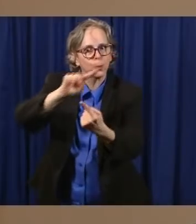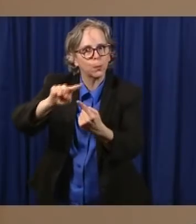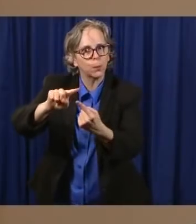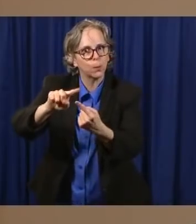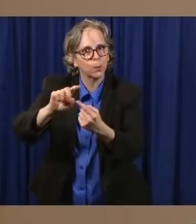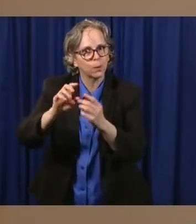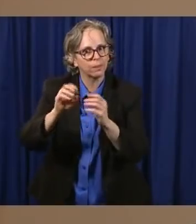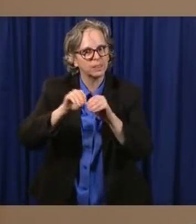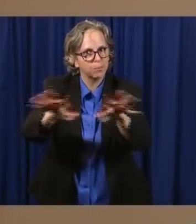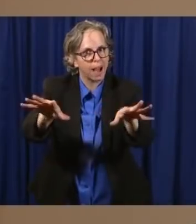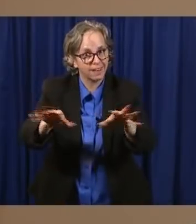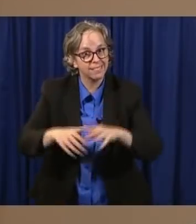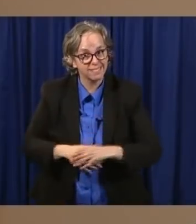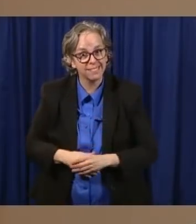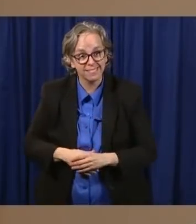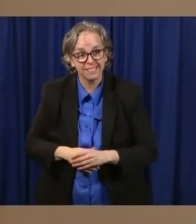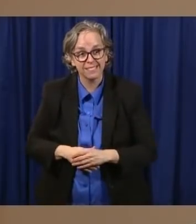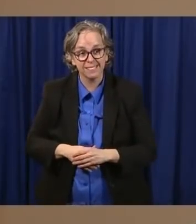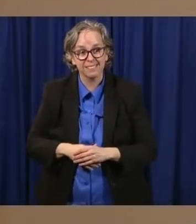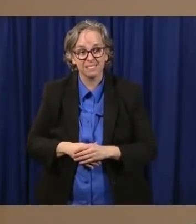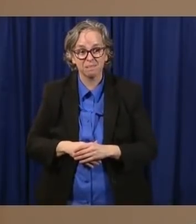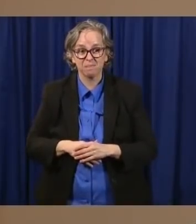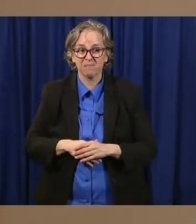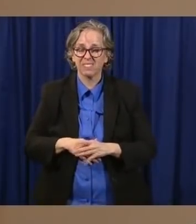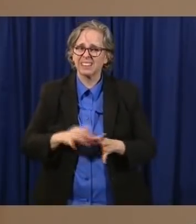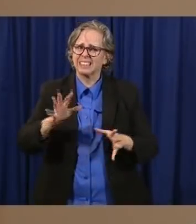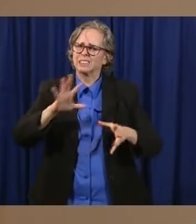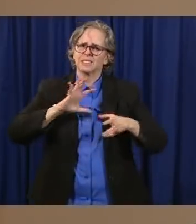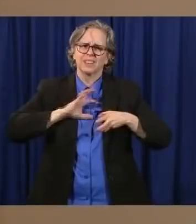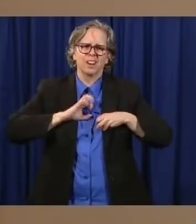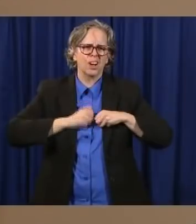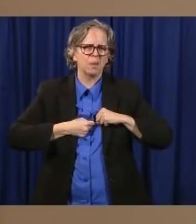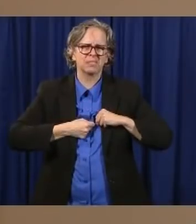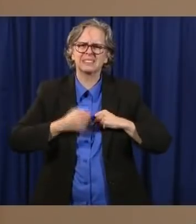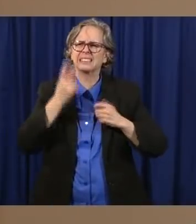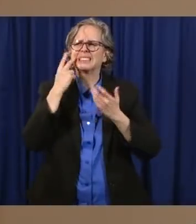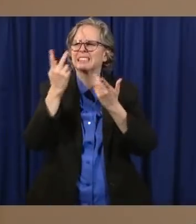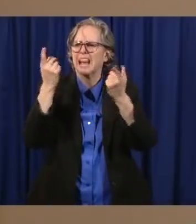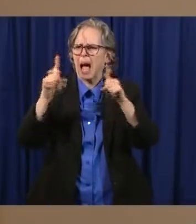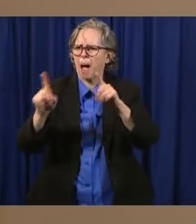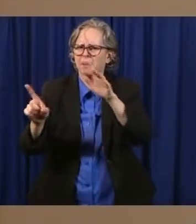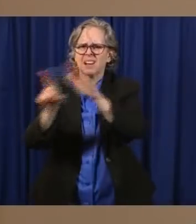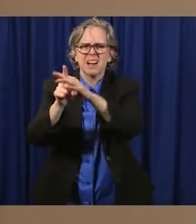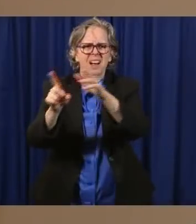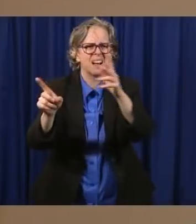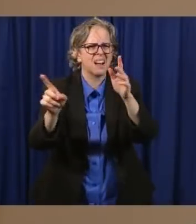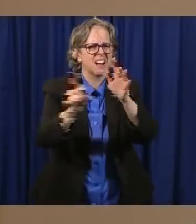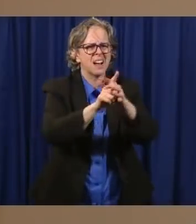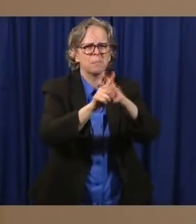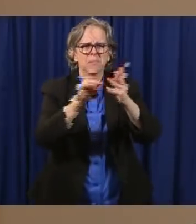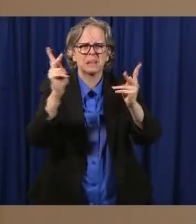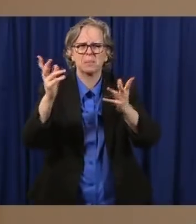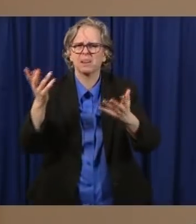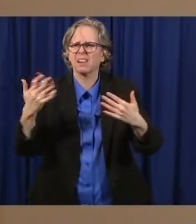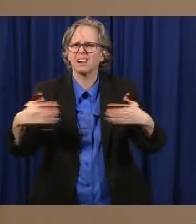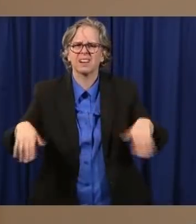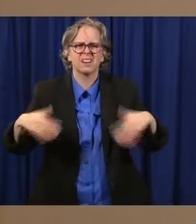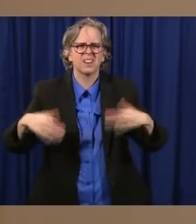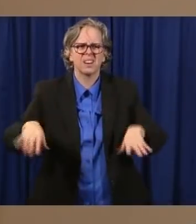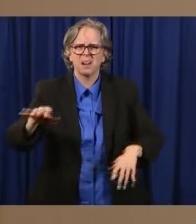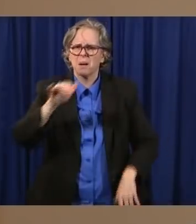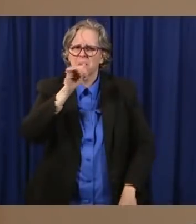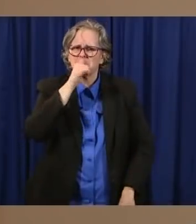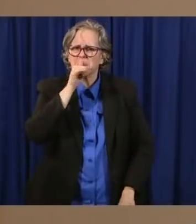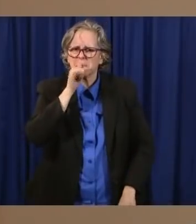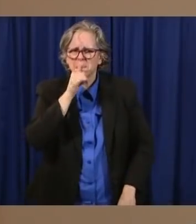our lifetime. And it's heartbreaking to see what's going on out there. And so a lot of people's coping mechanisms, might be going to their place